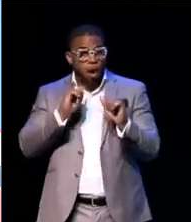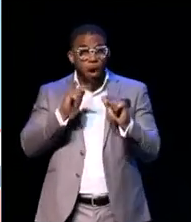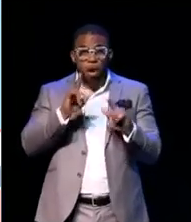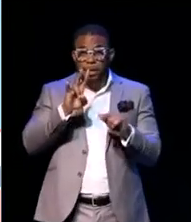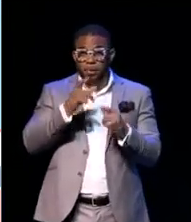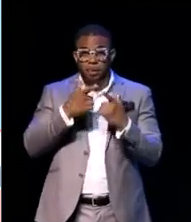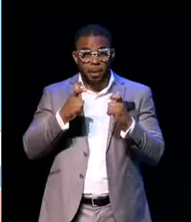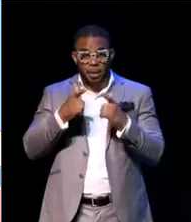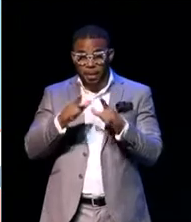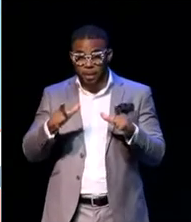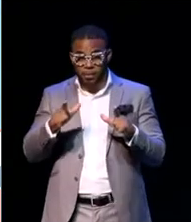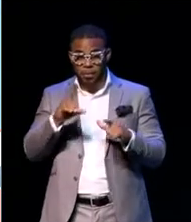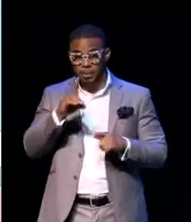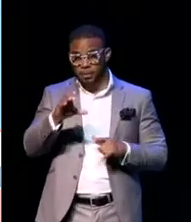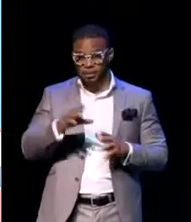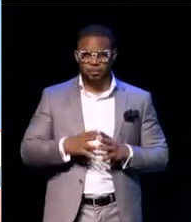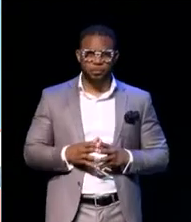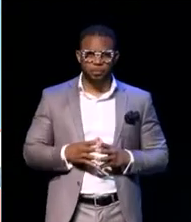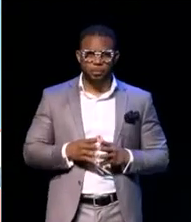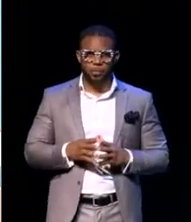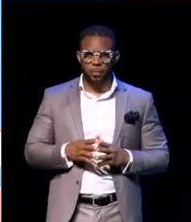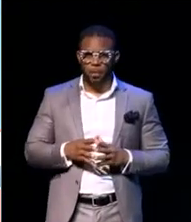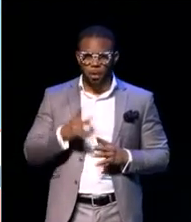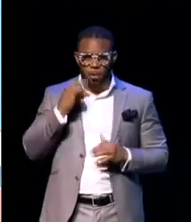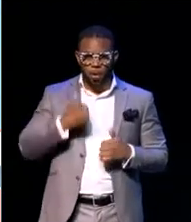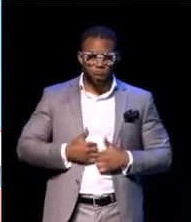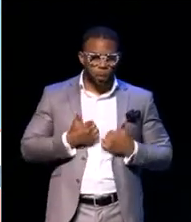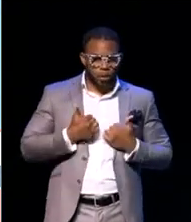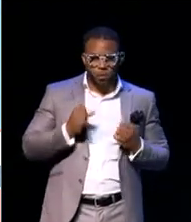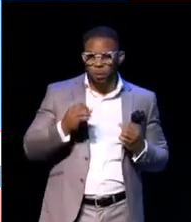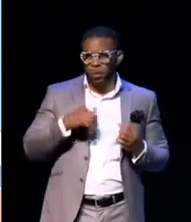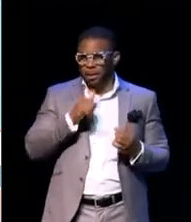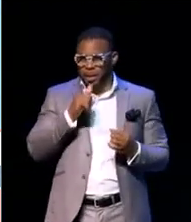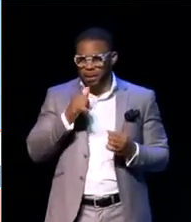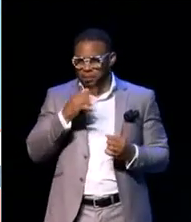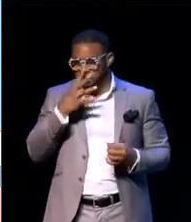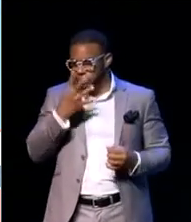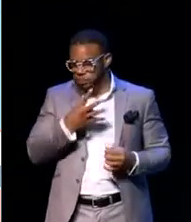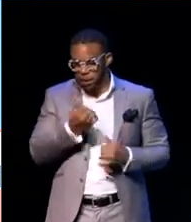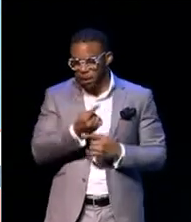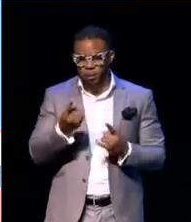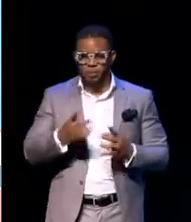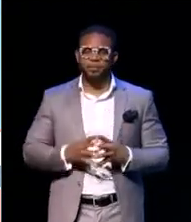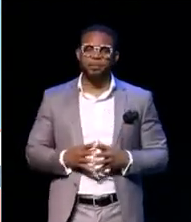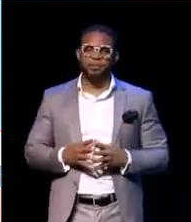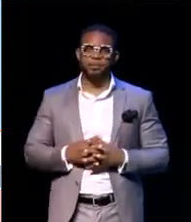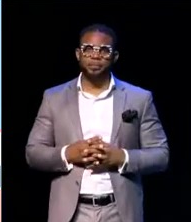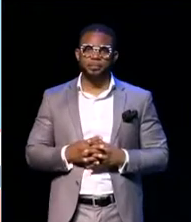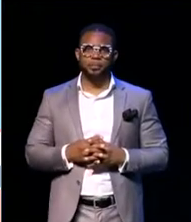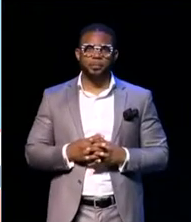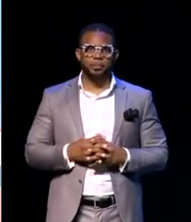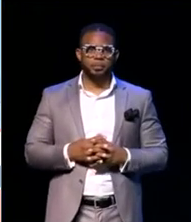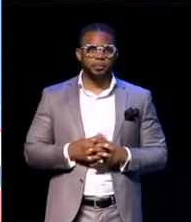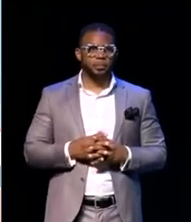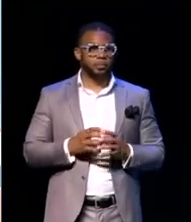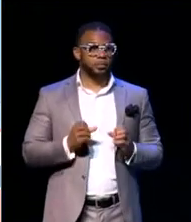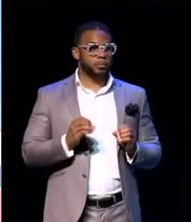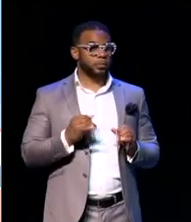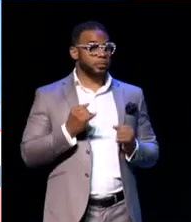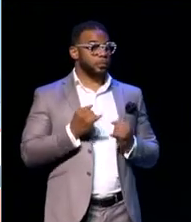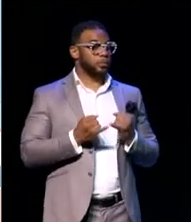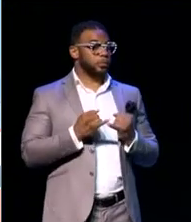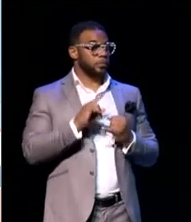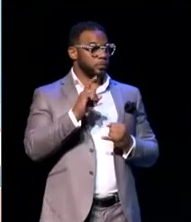7 major languages of the District of Columbia for our residents. So we're not leaving anyone behind here. So the